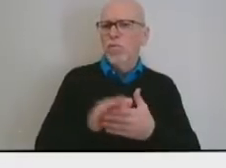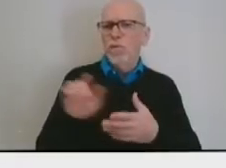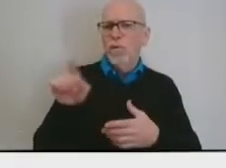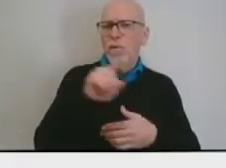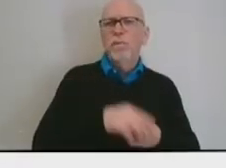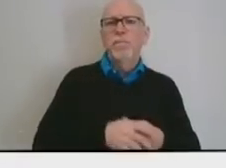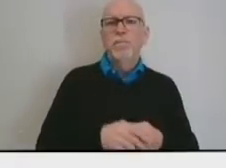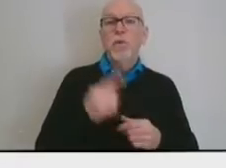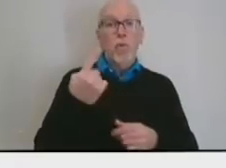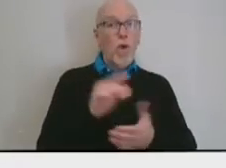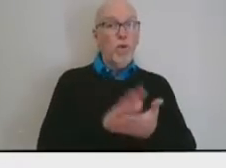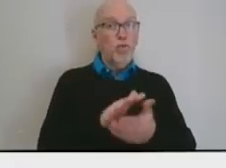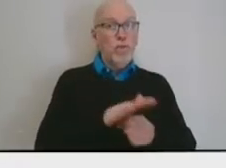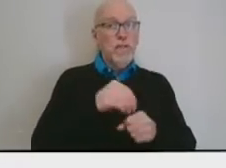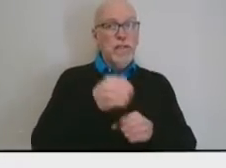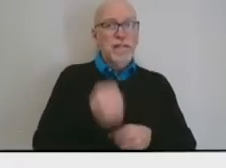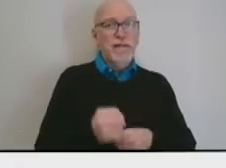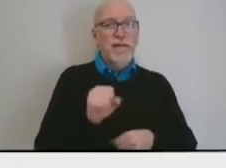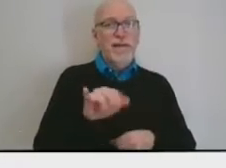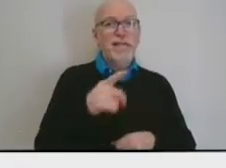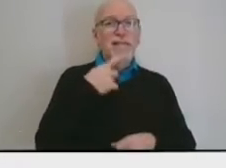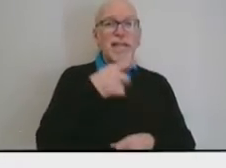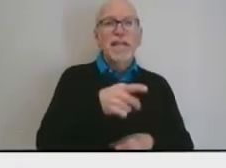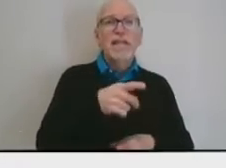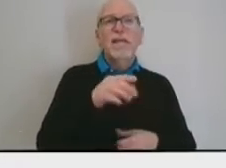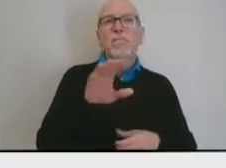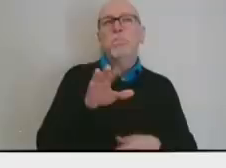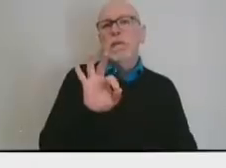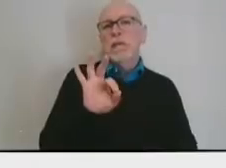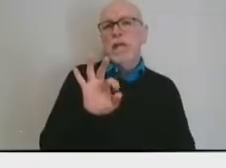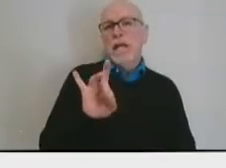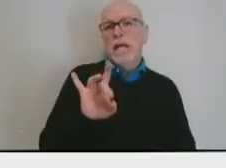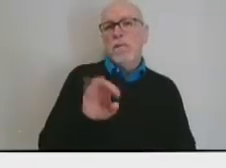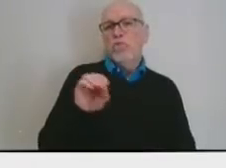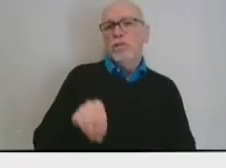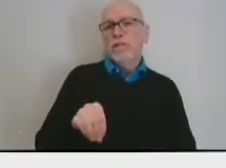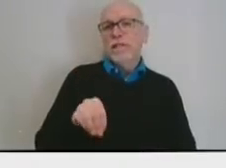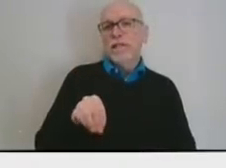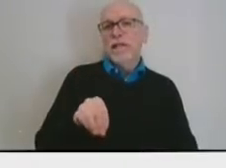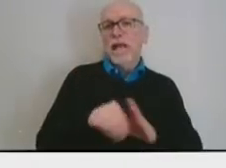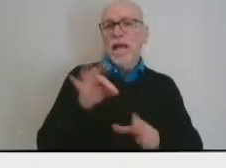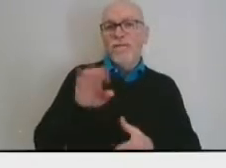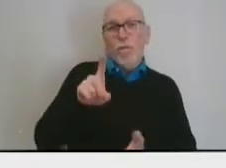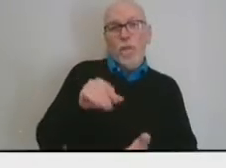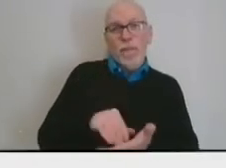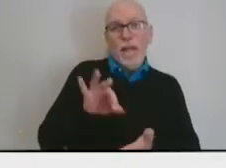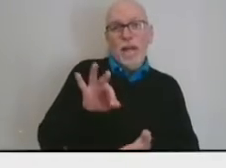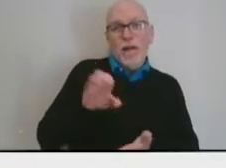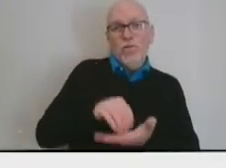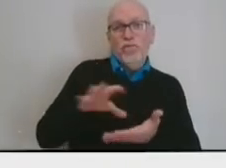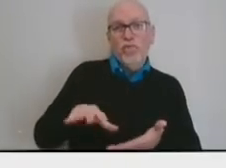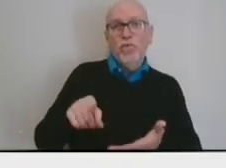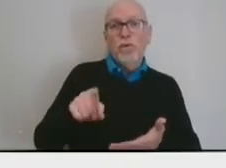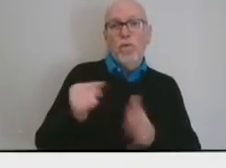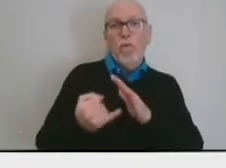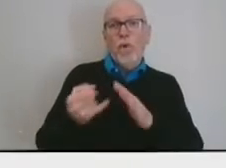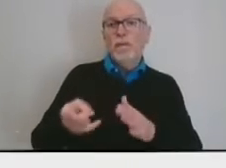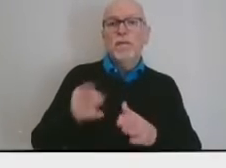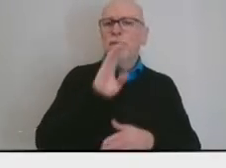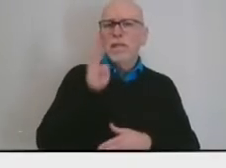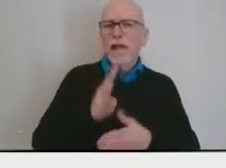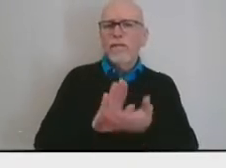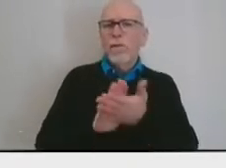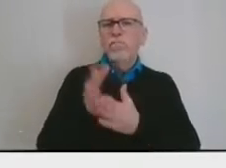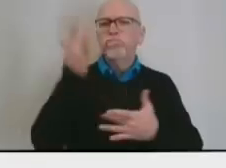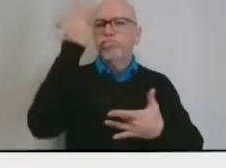school district in southern Indiana reported that nearly 98% of more than 1,900 students who were quarantined never became ill,